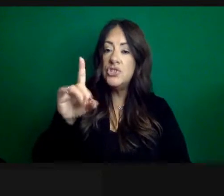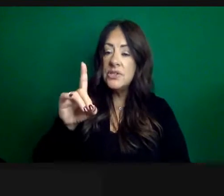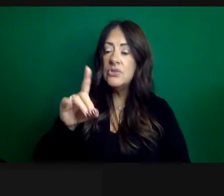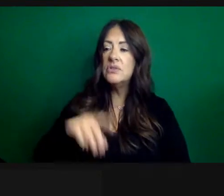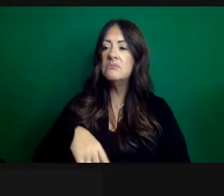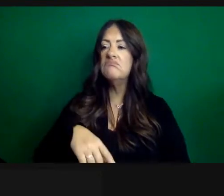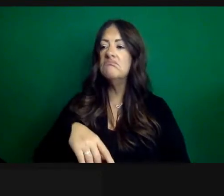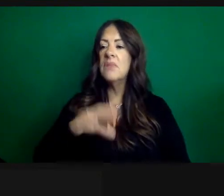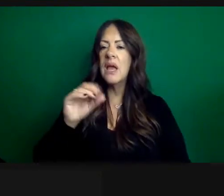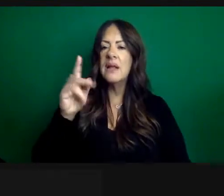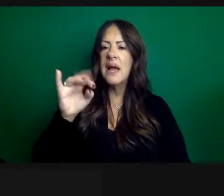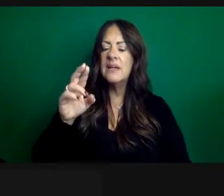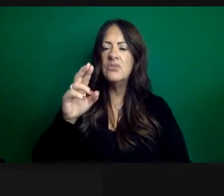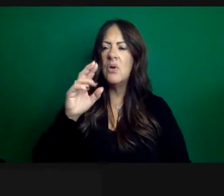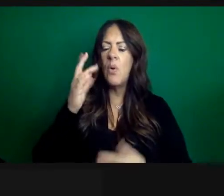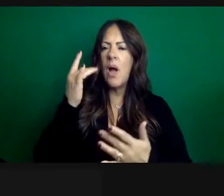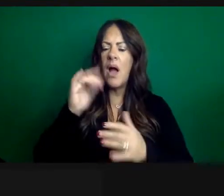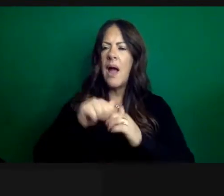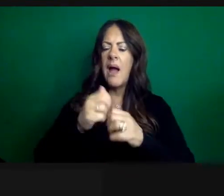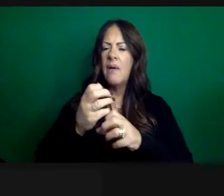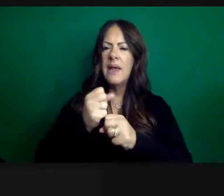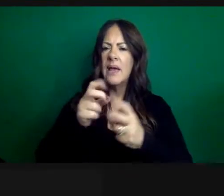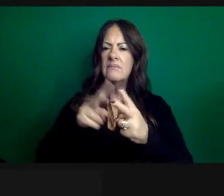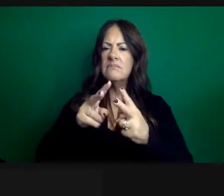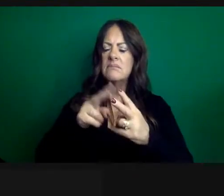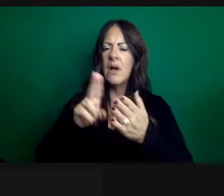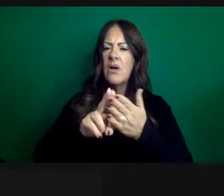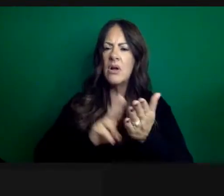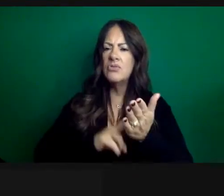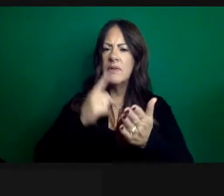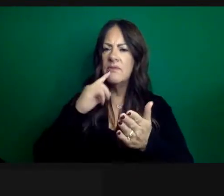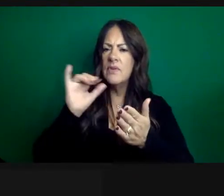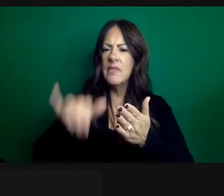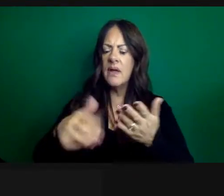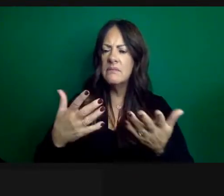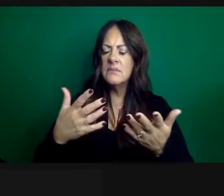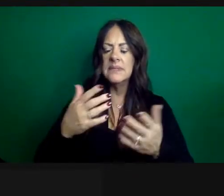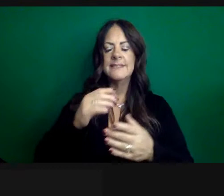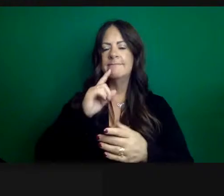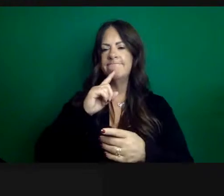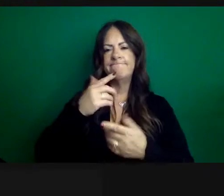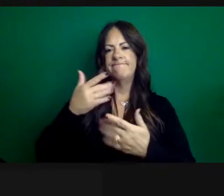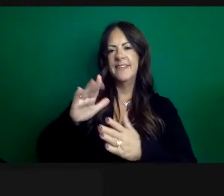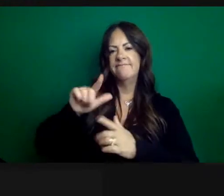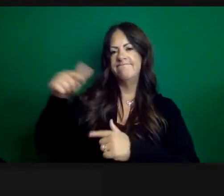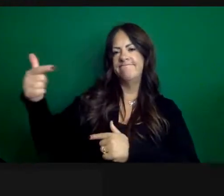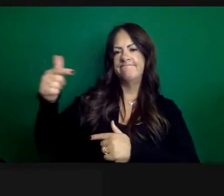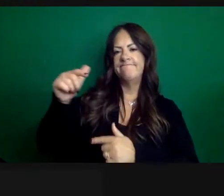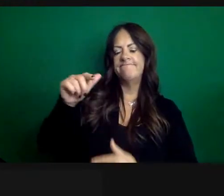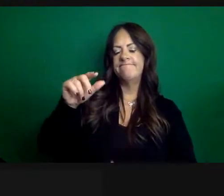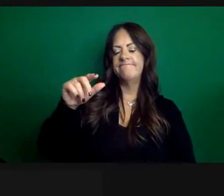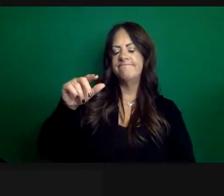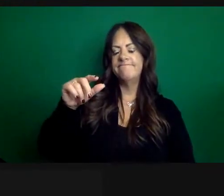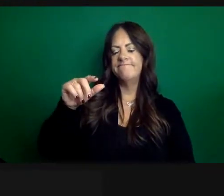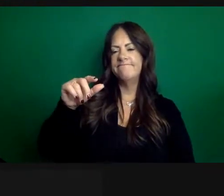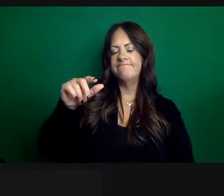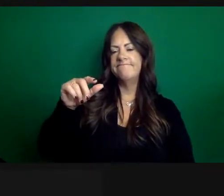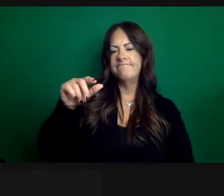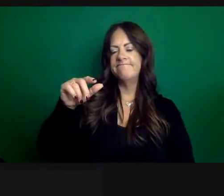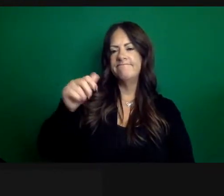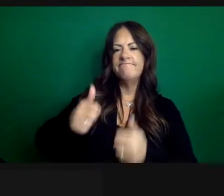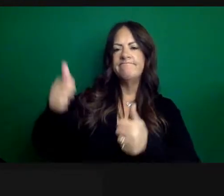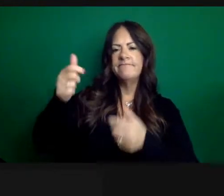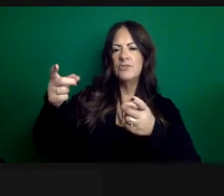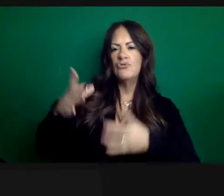Secretary Richardson to talk through the process and how we arrived to these